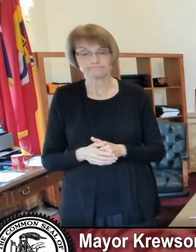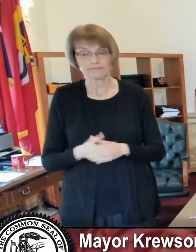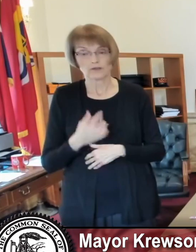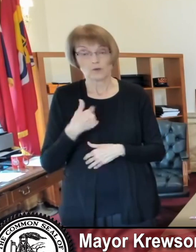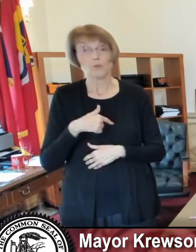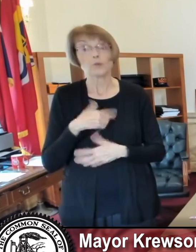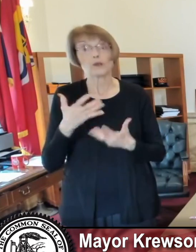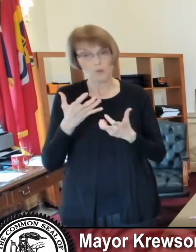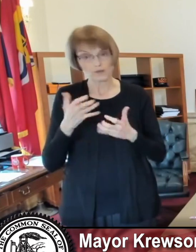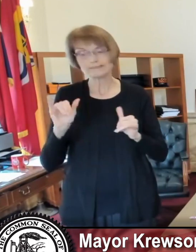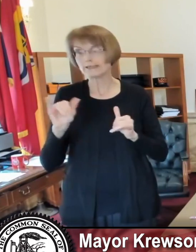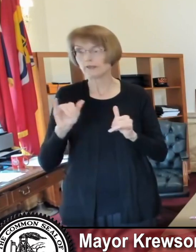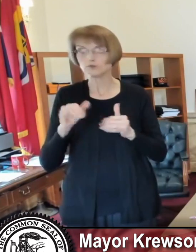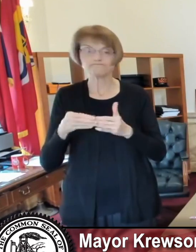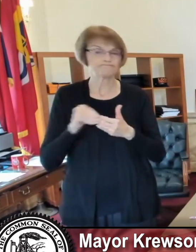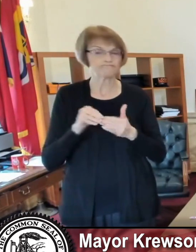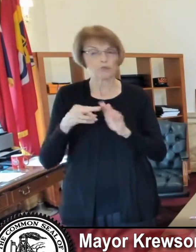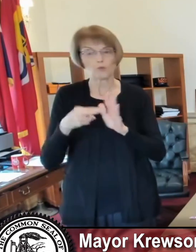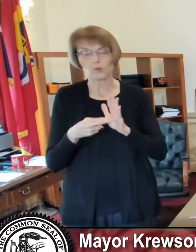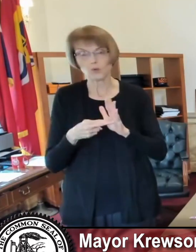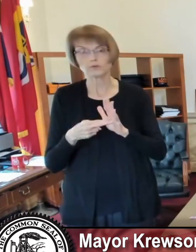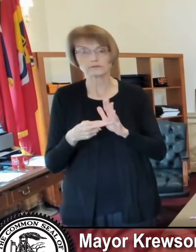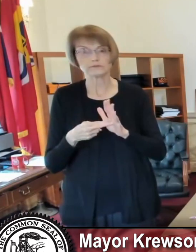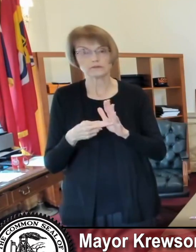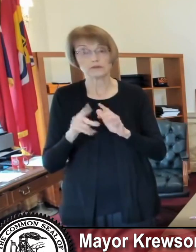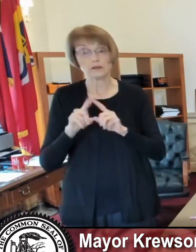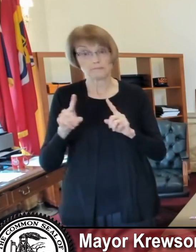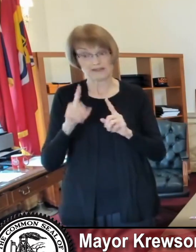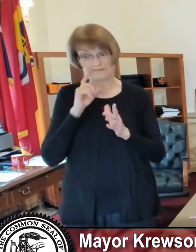certainly want to do that as well, but as you see, we have a little uptick